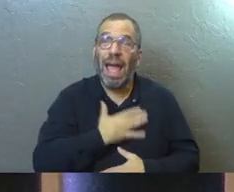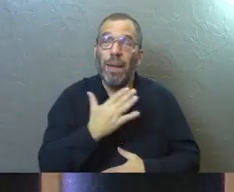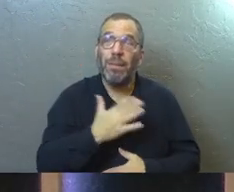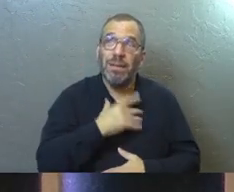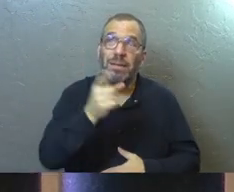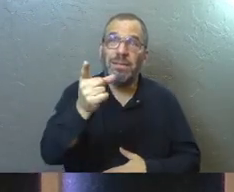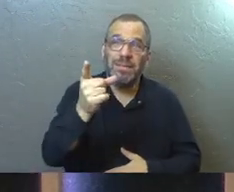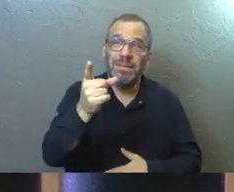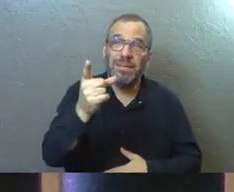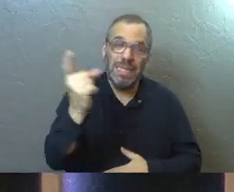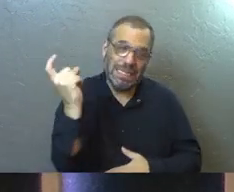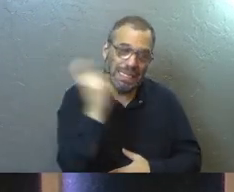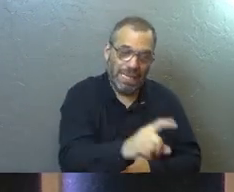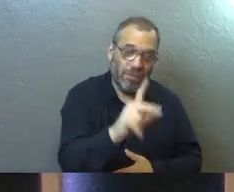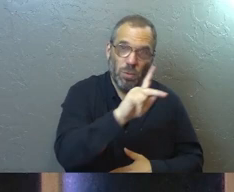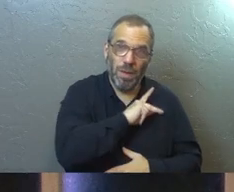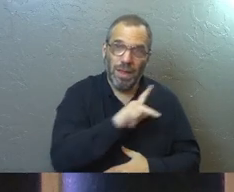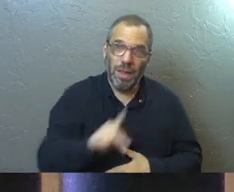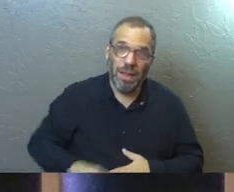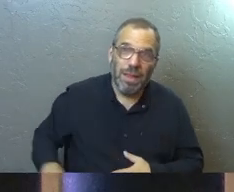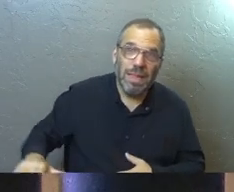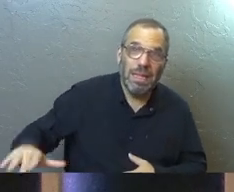happiness to give you the kingdom.